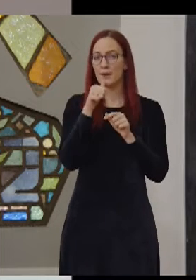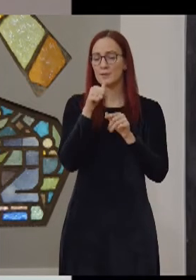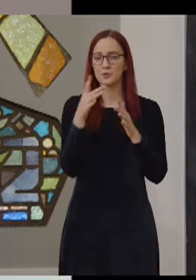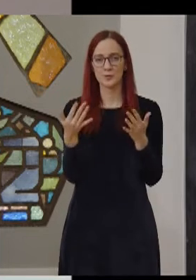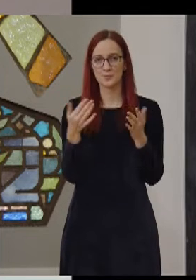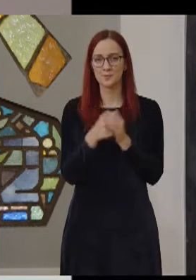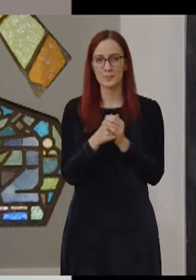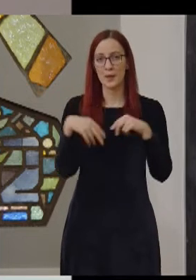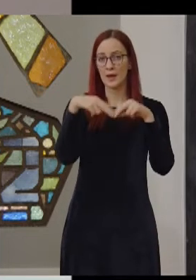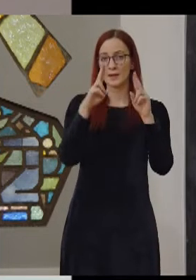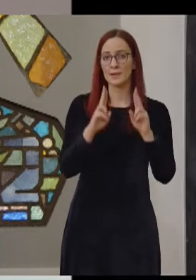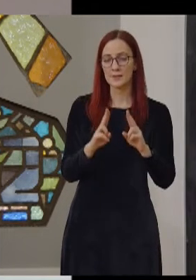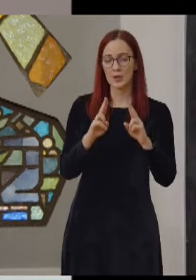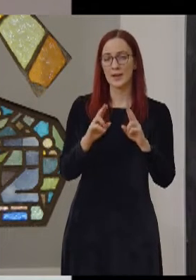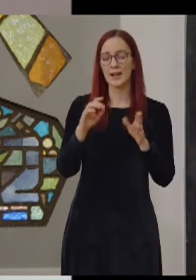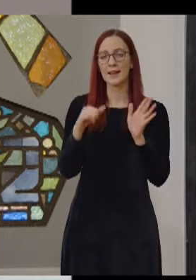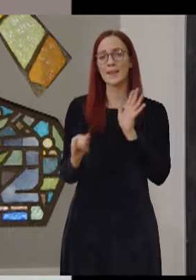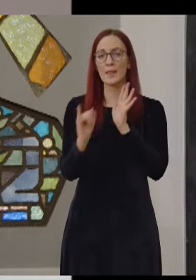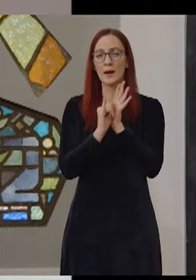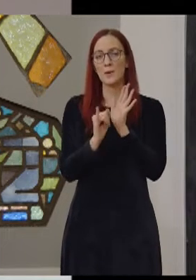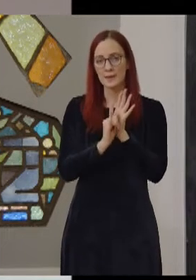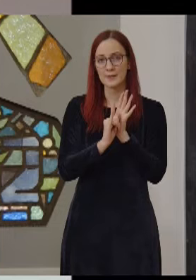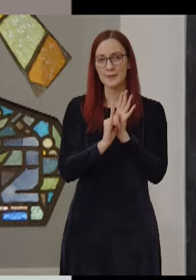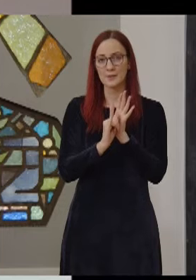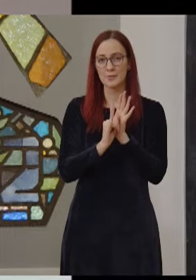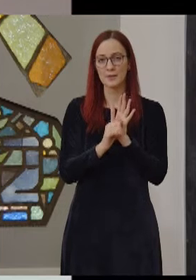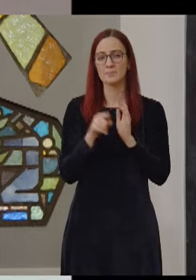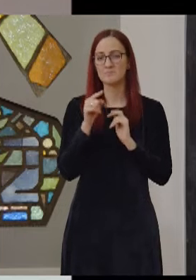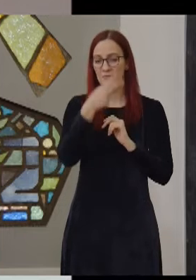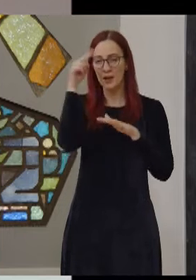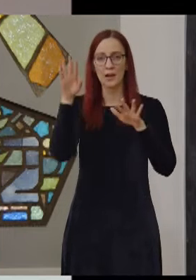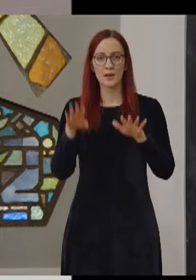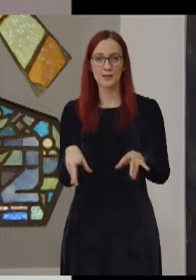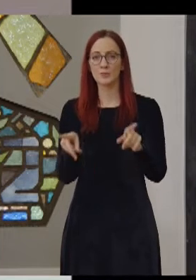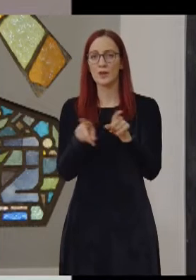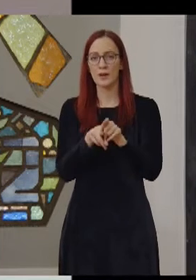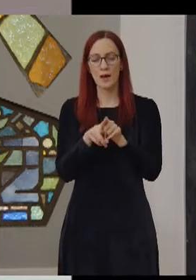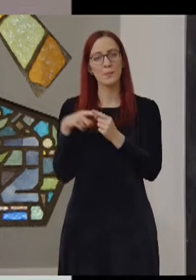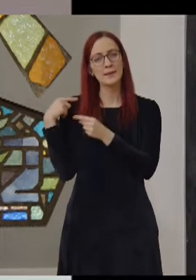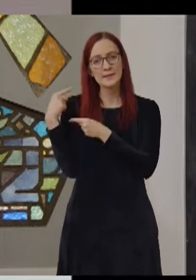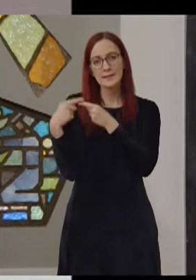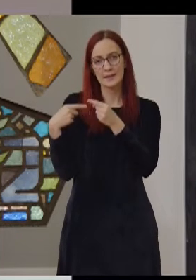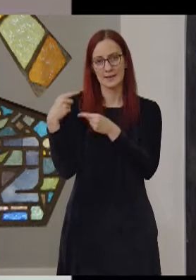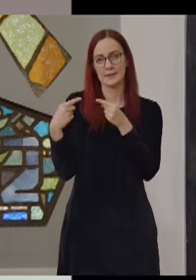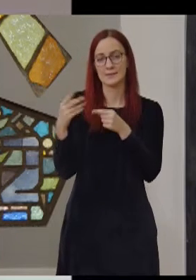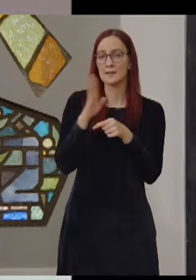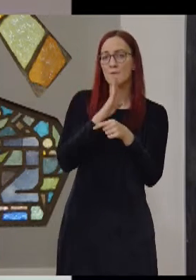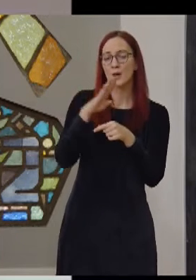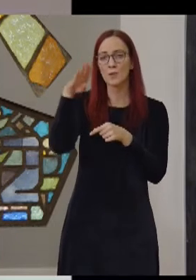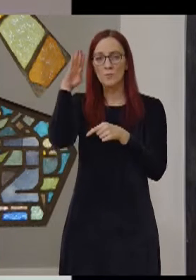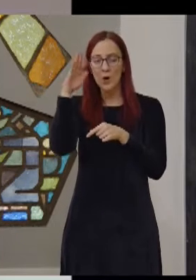process that are taking place in many countries. For example, when it comes to the